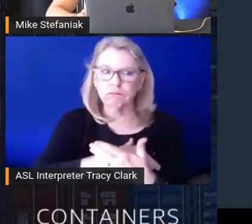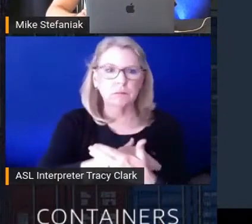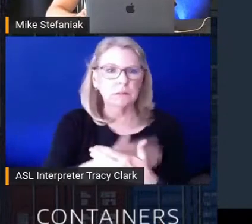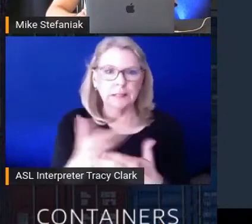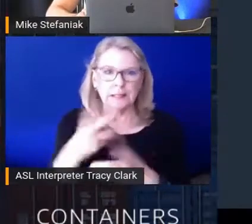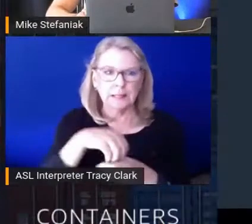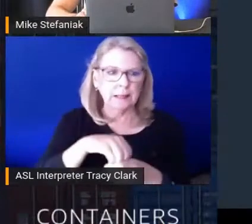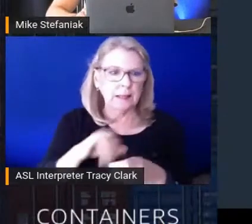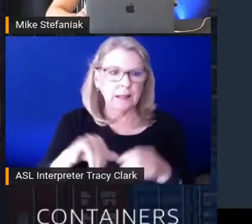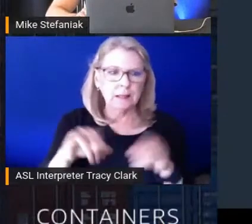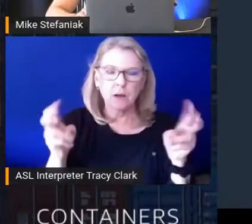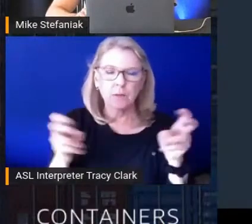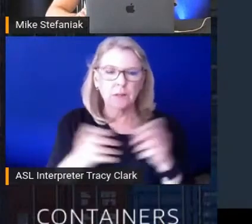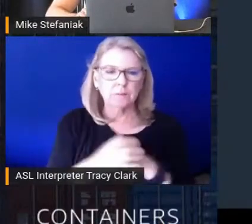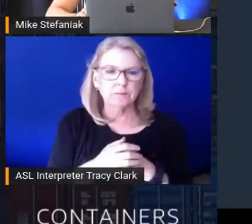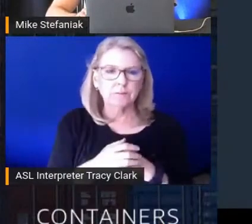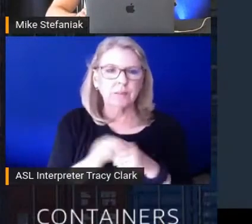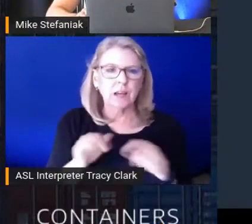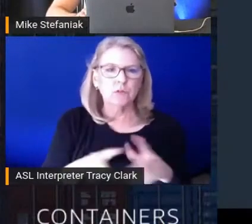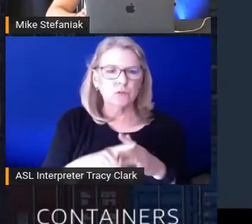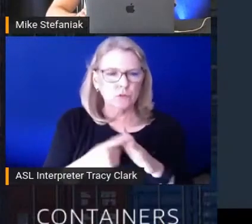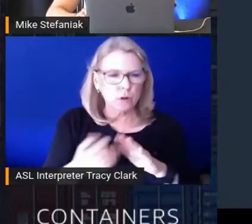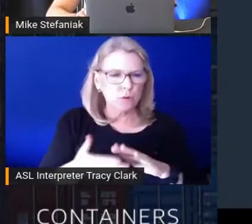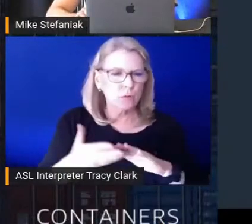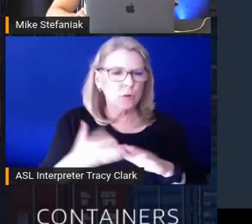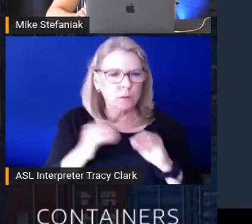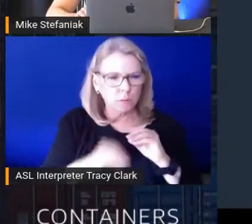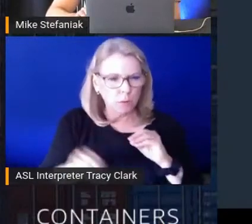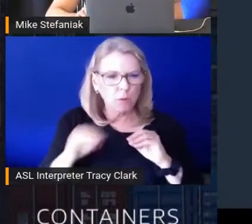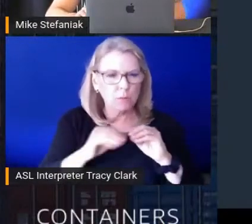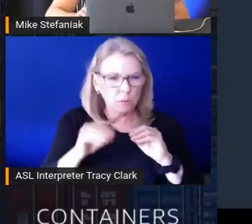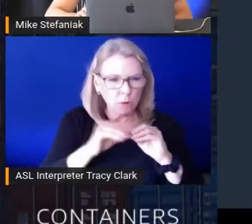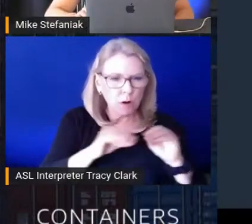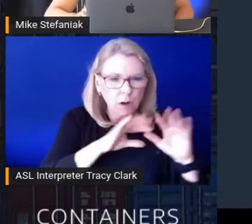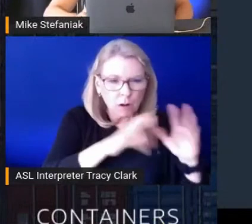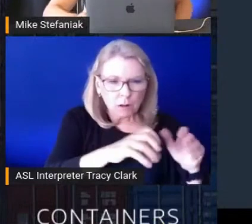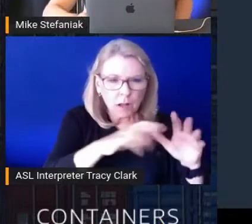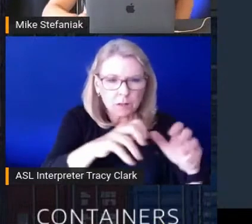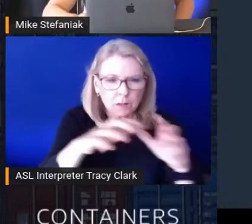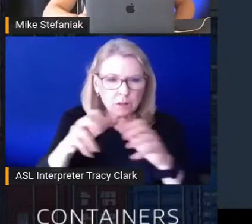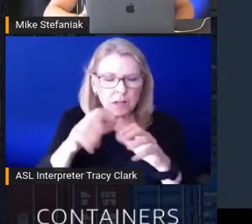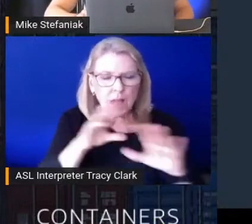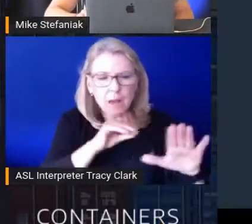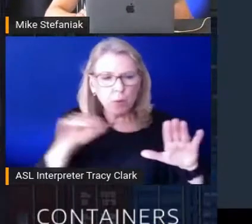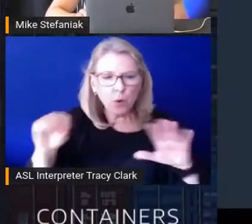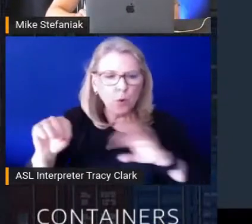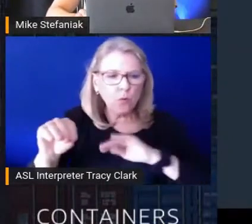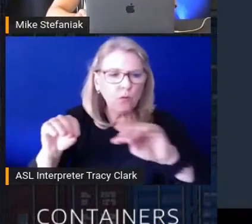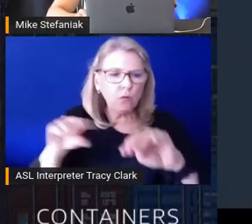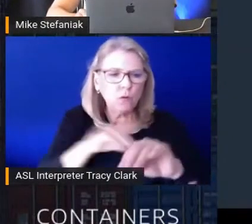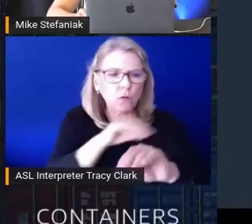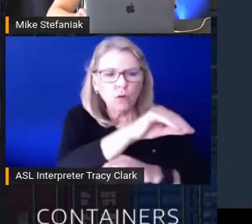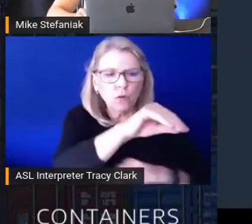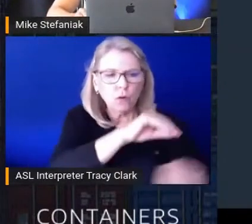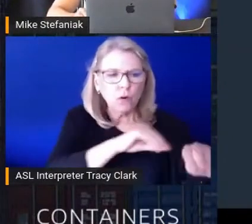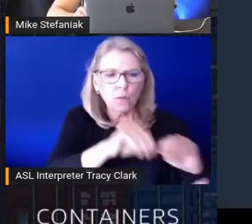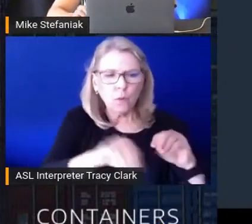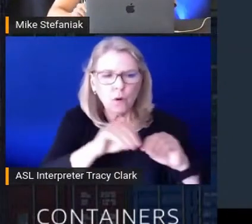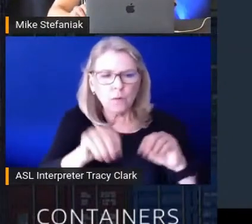As you start to run more and more clusters with EKS and move more and more workloads, one of the easiest ways to